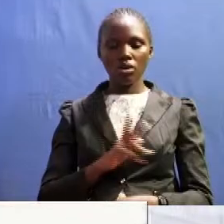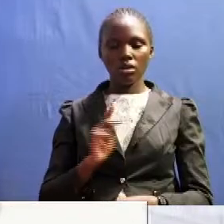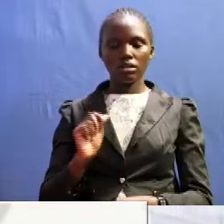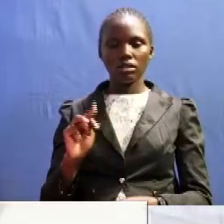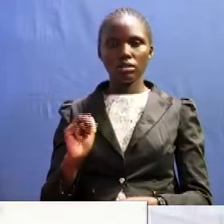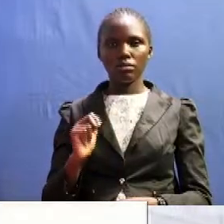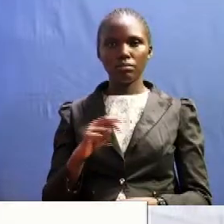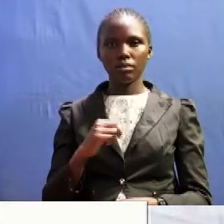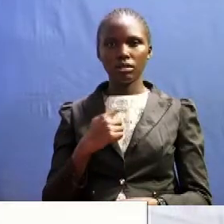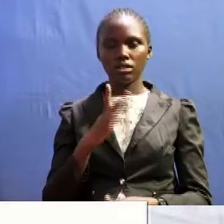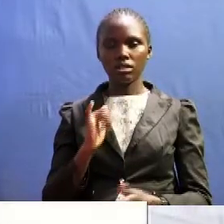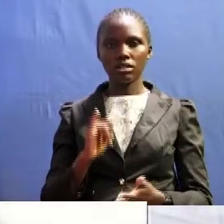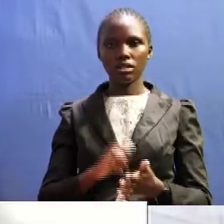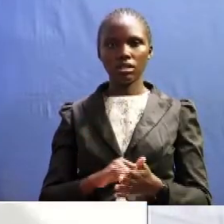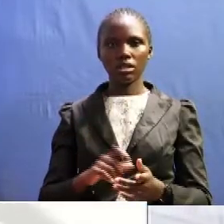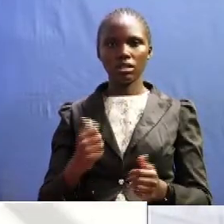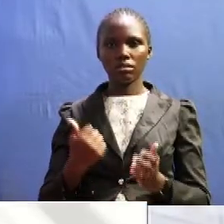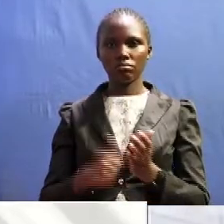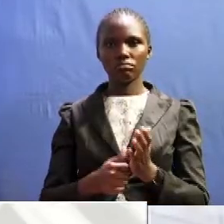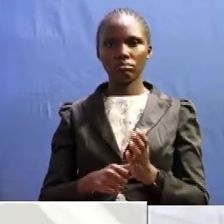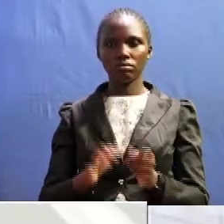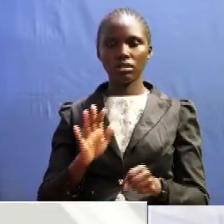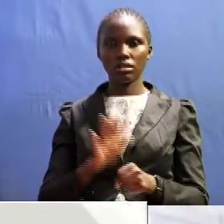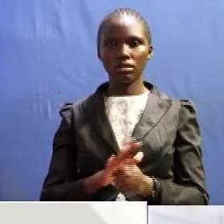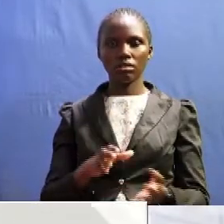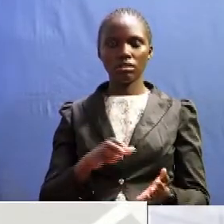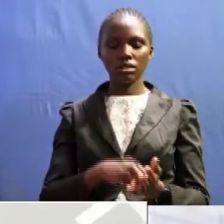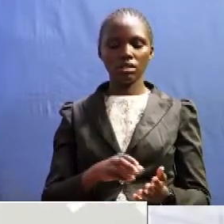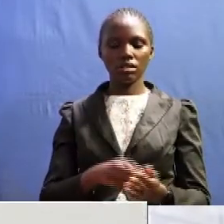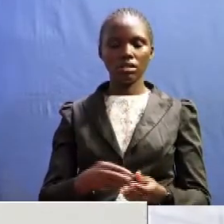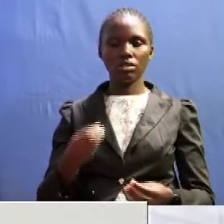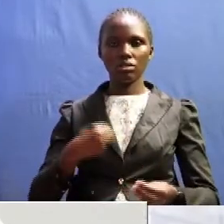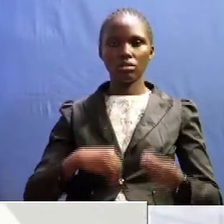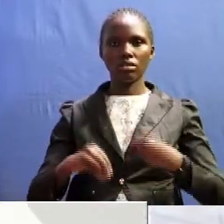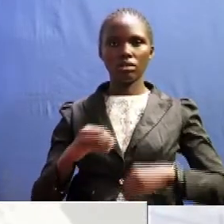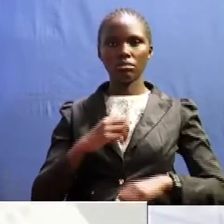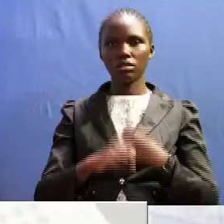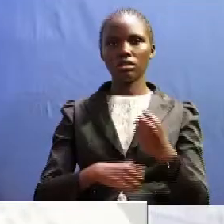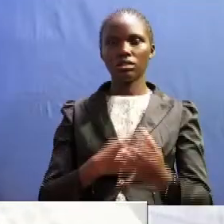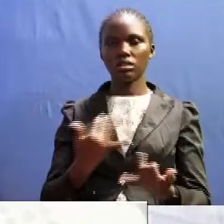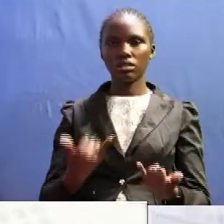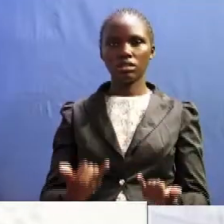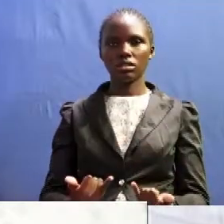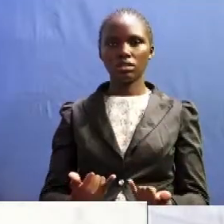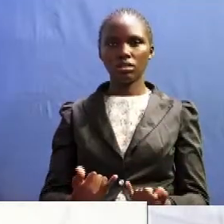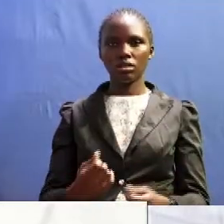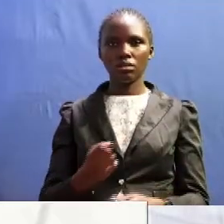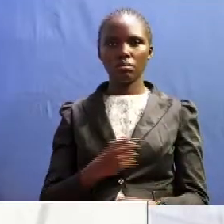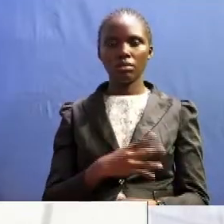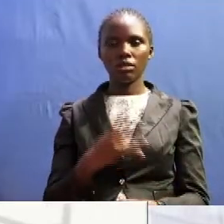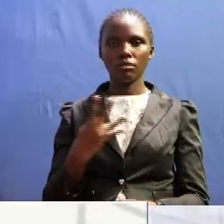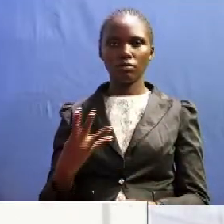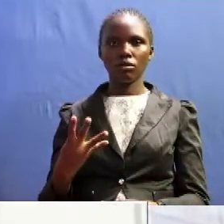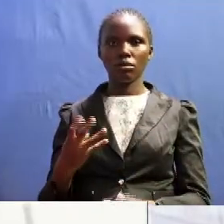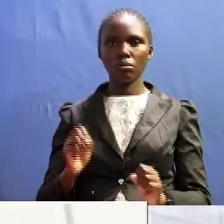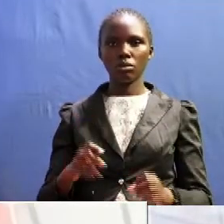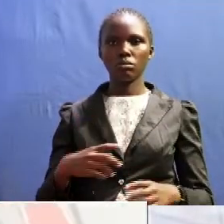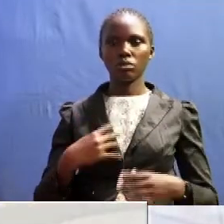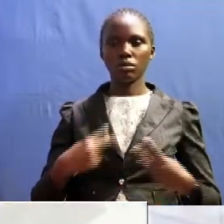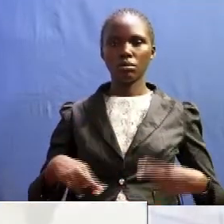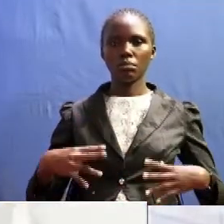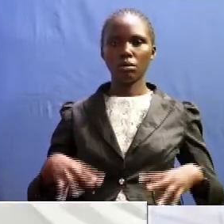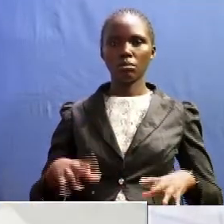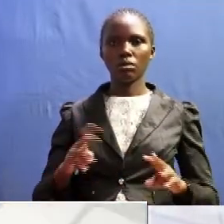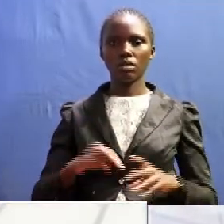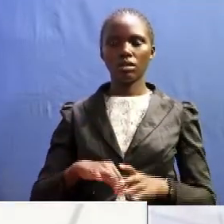claims. Wamatangi has been going through a series of corruption cases this year. On April, his residence was raided by